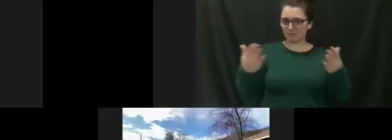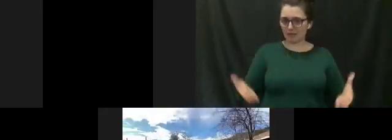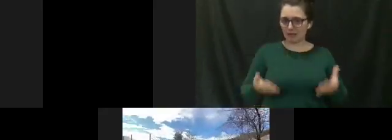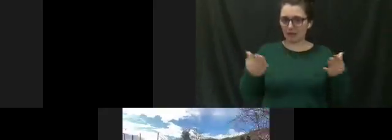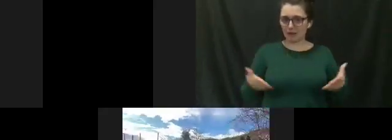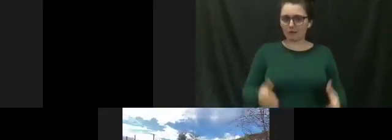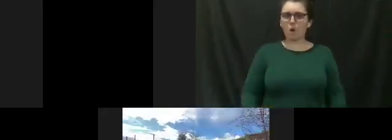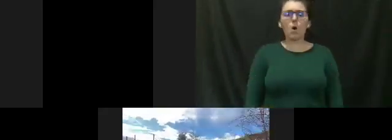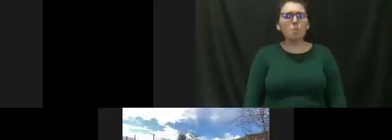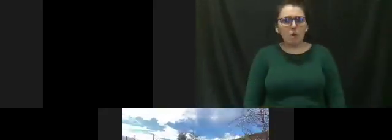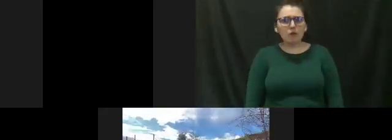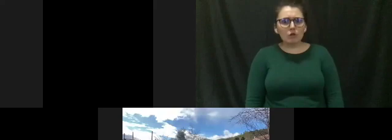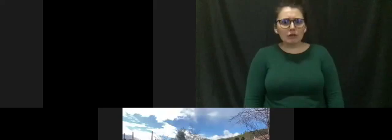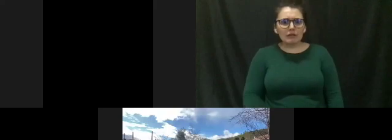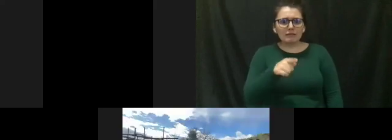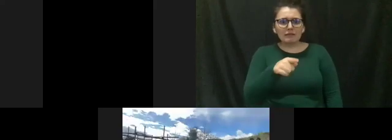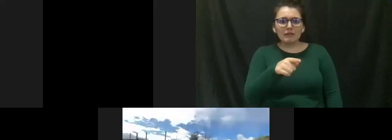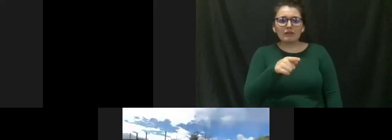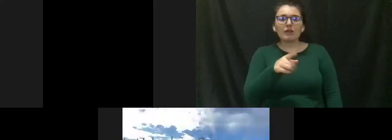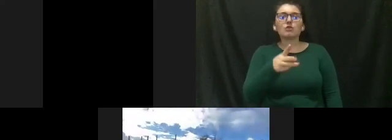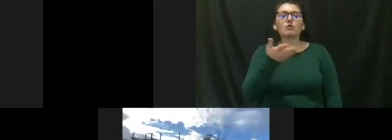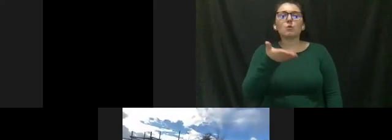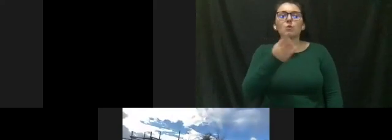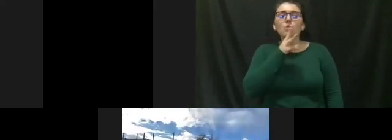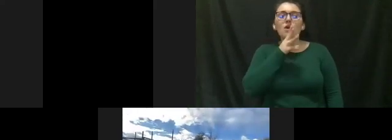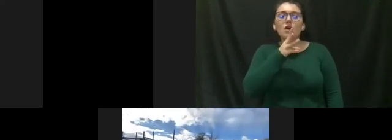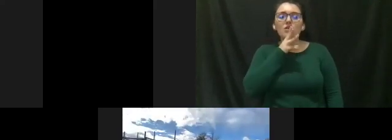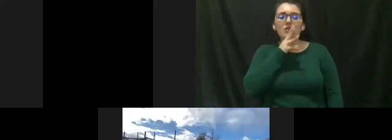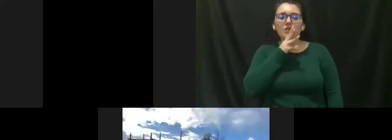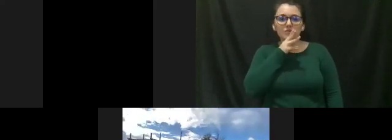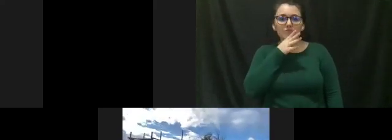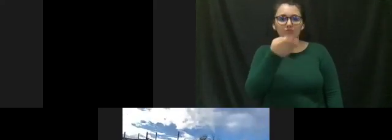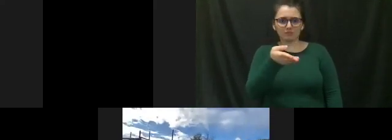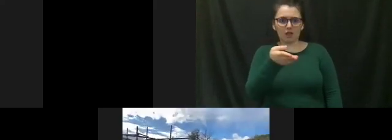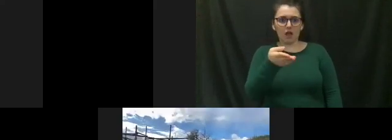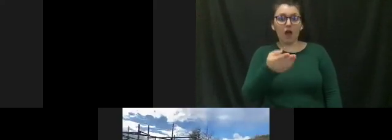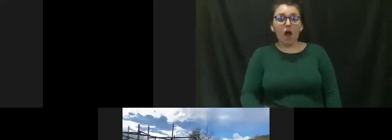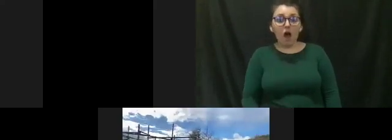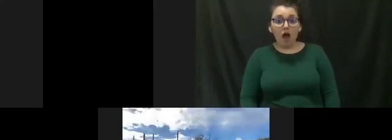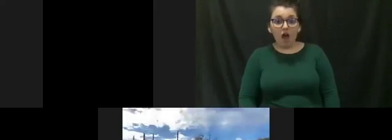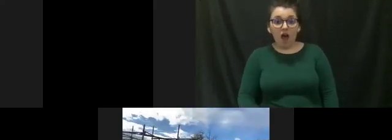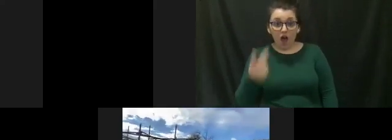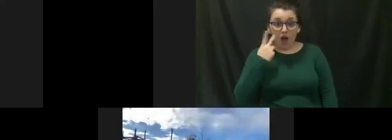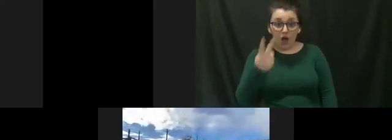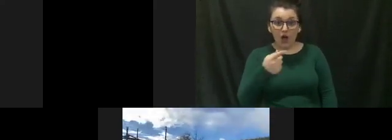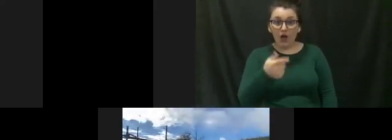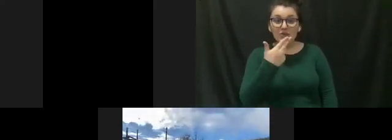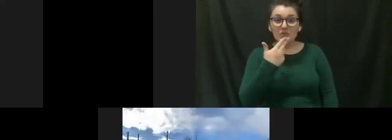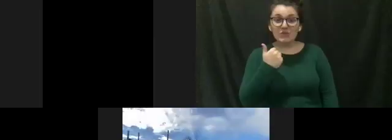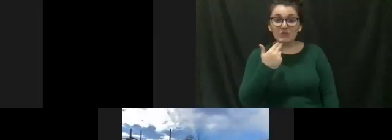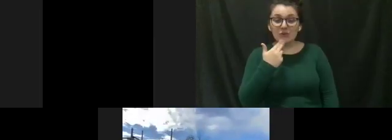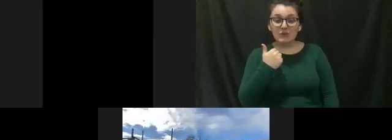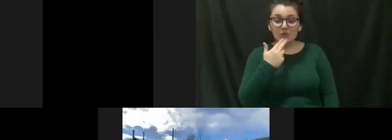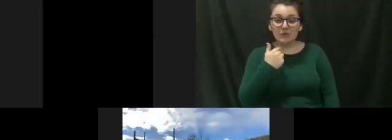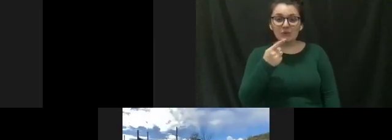Oh my goodness. So does the water contain them? It does, yeah. So Oh my gosh, you guys, that is so cute. this is one